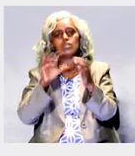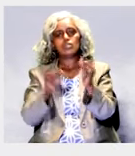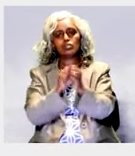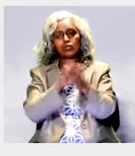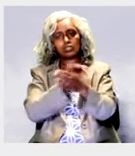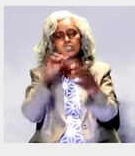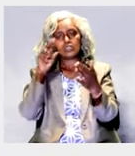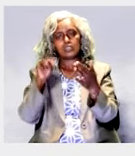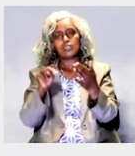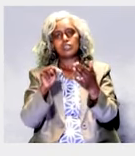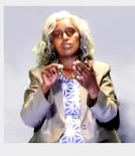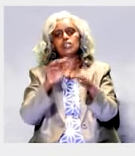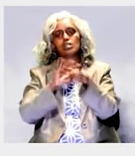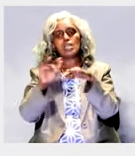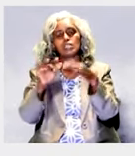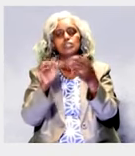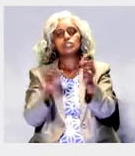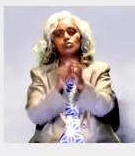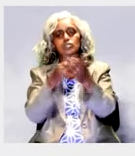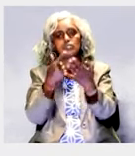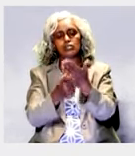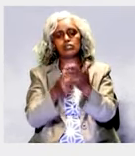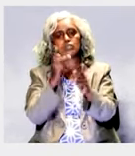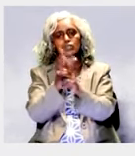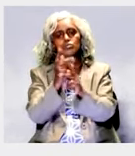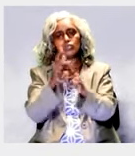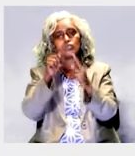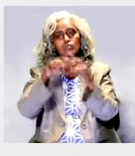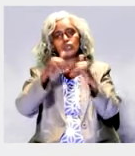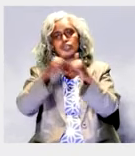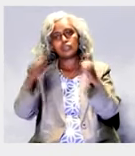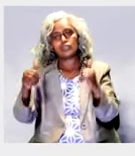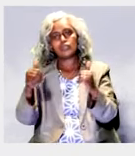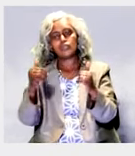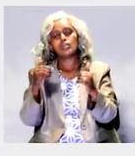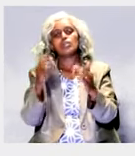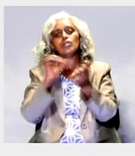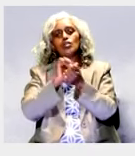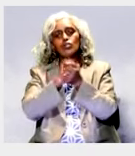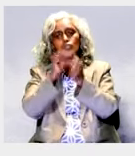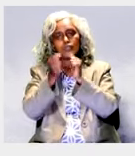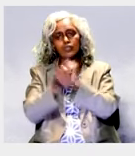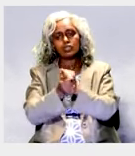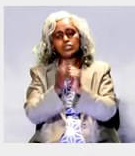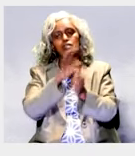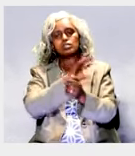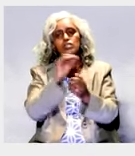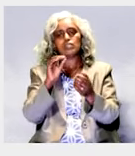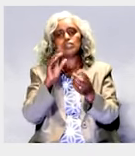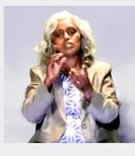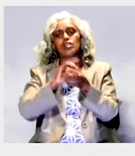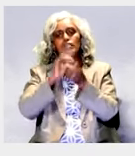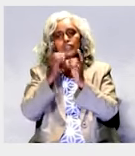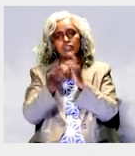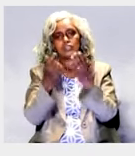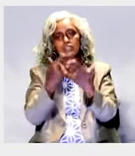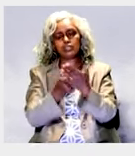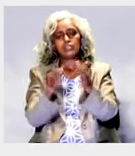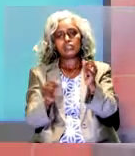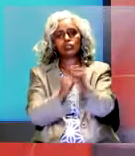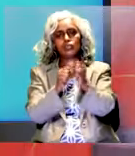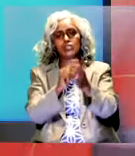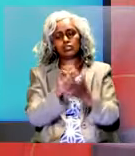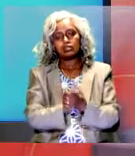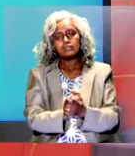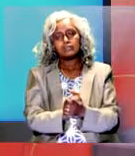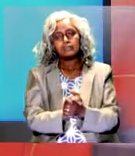sequences, and you are also expected to identify convergent and divergent